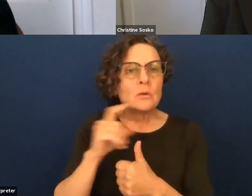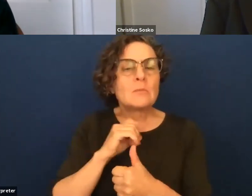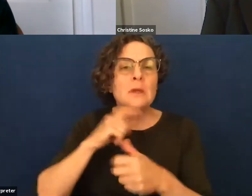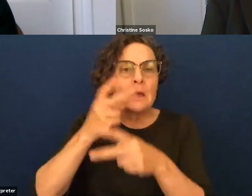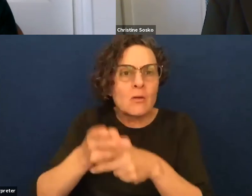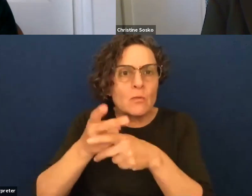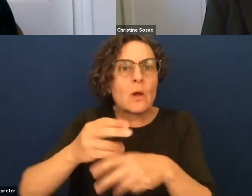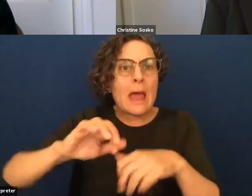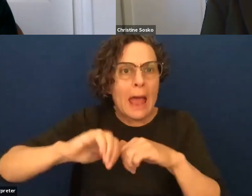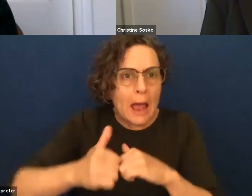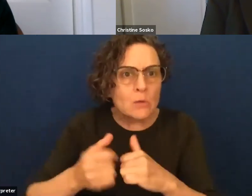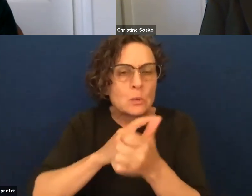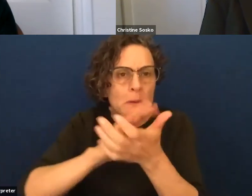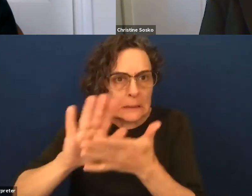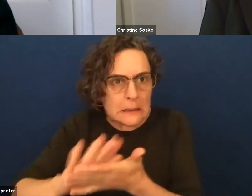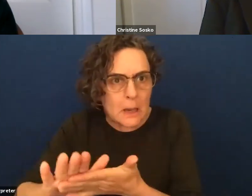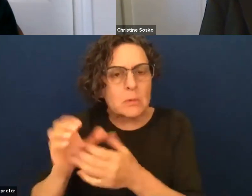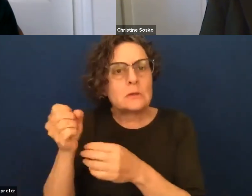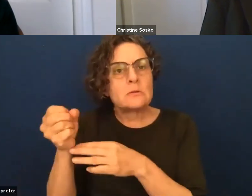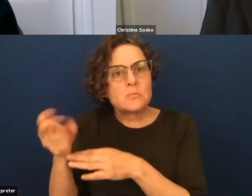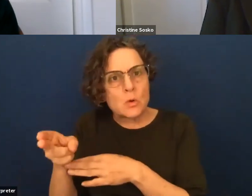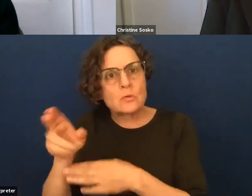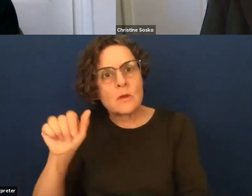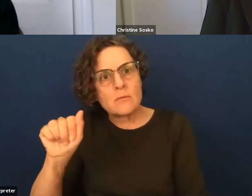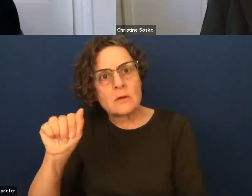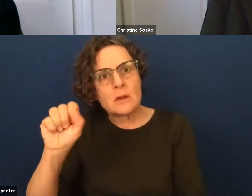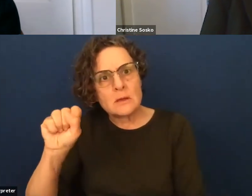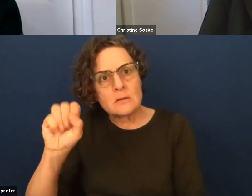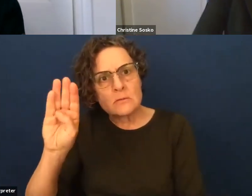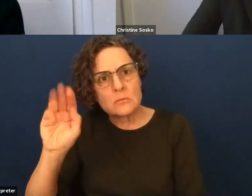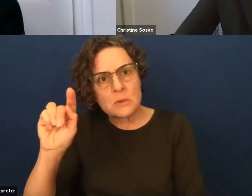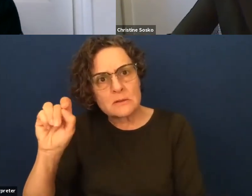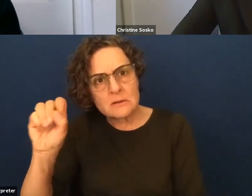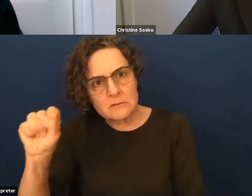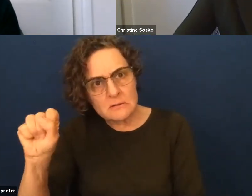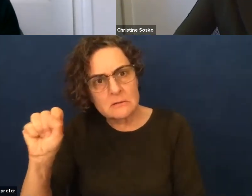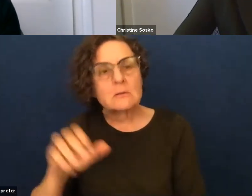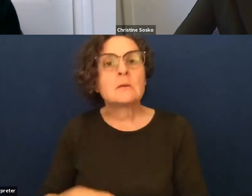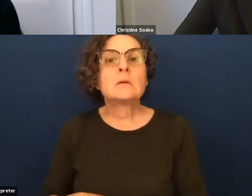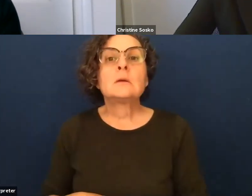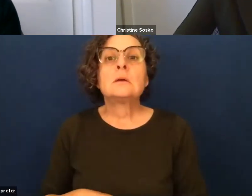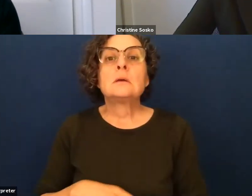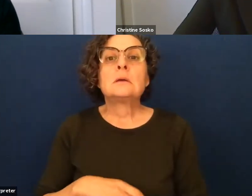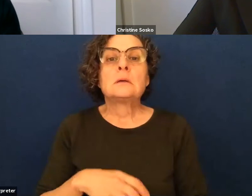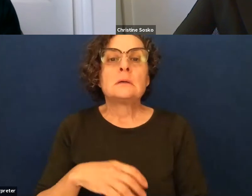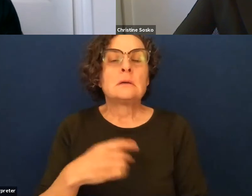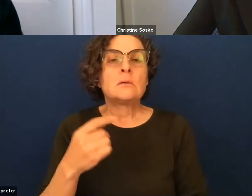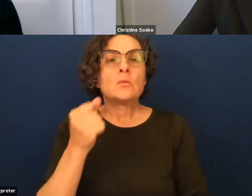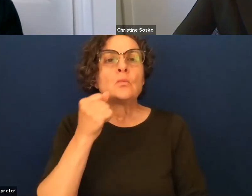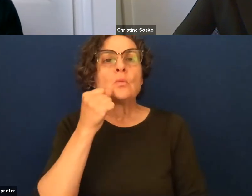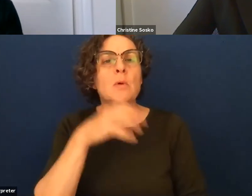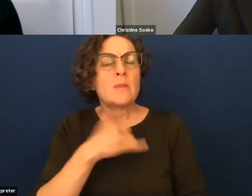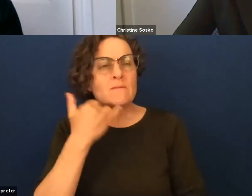disposed of throughout the process. And then correct me if I'm wrong, they're required to have